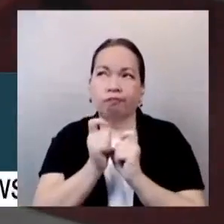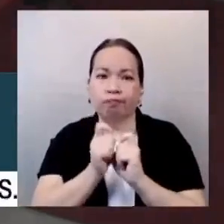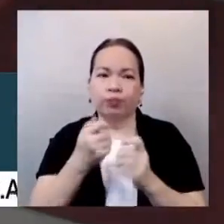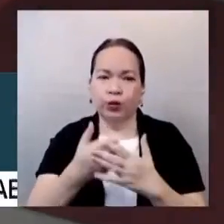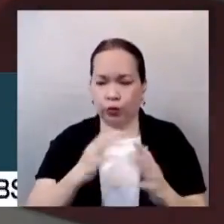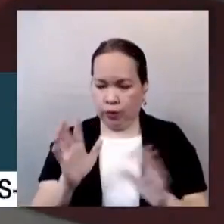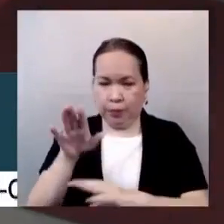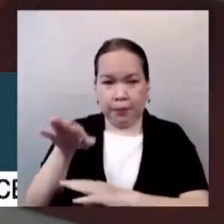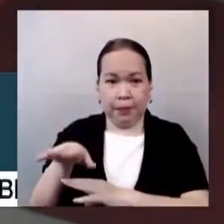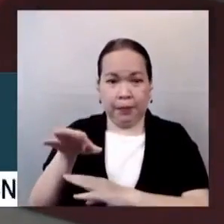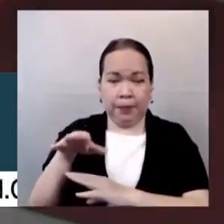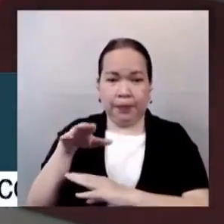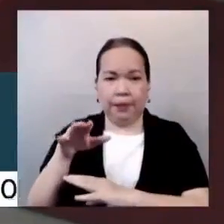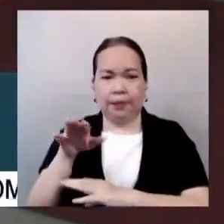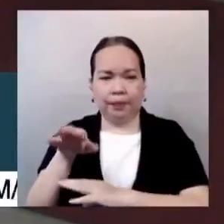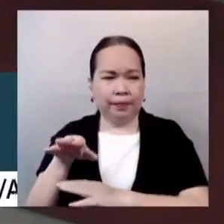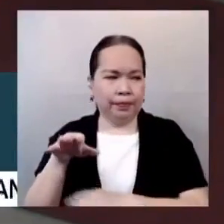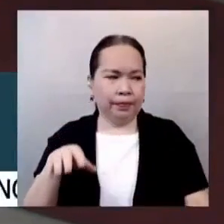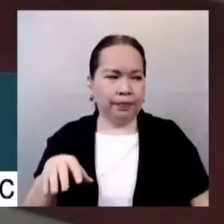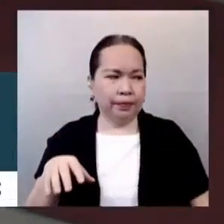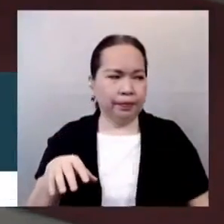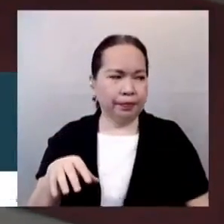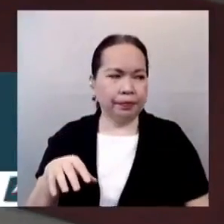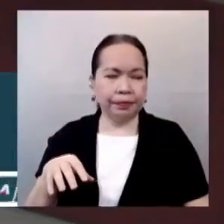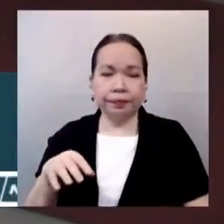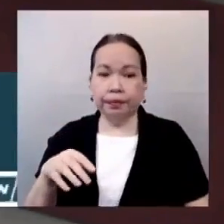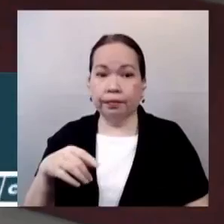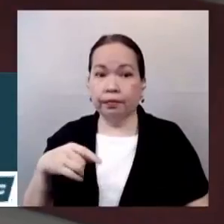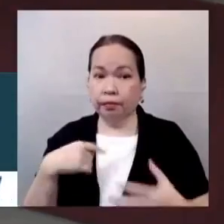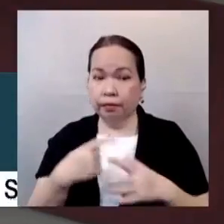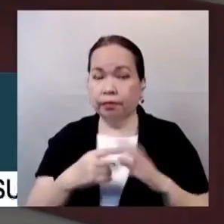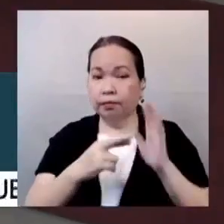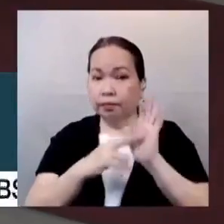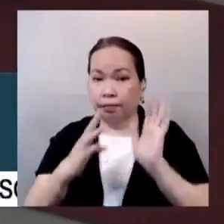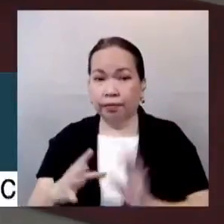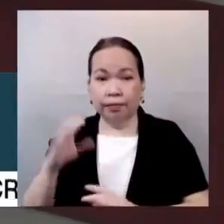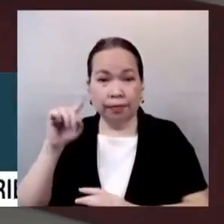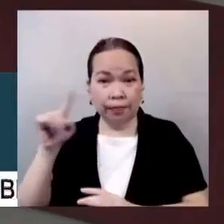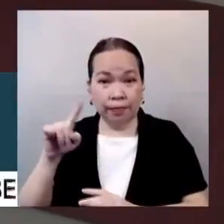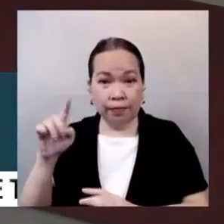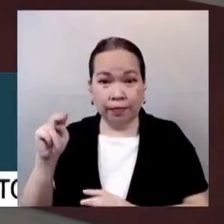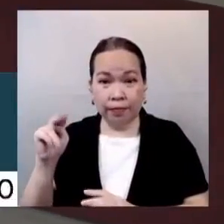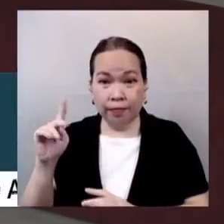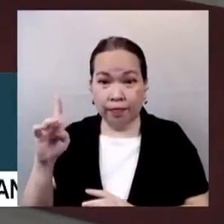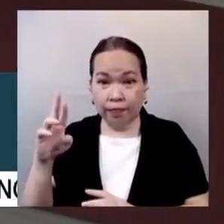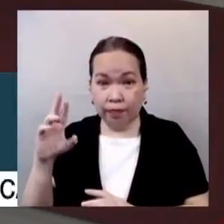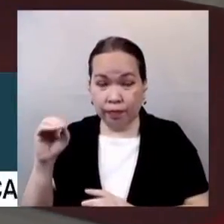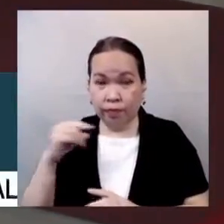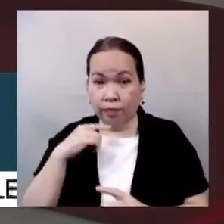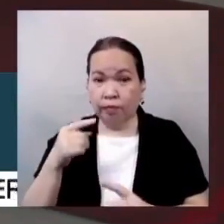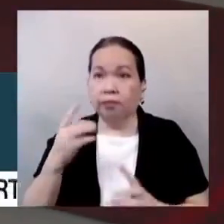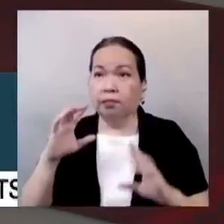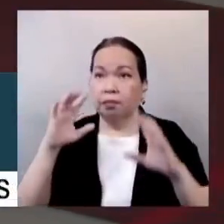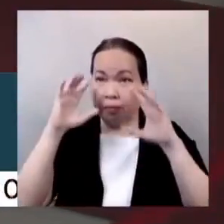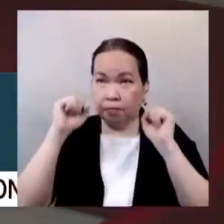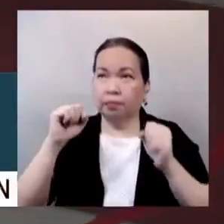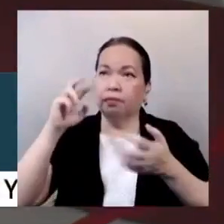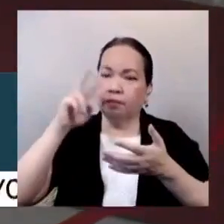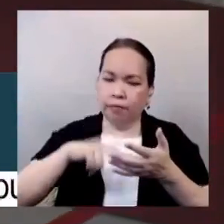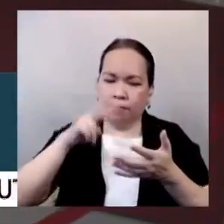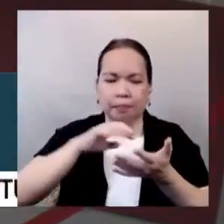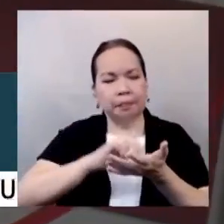delivery later this afternoon. Representative Marcos also tells us that the president read the speech yesterday and practiced